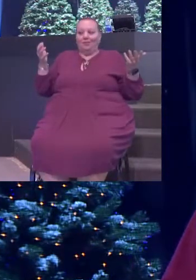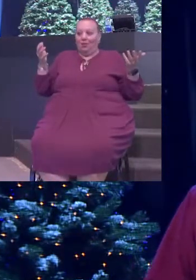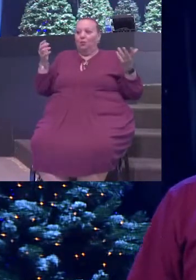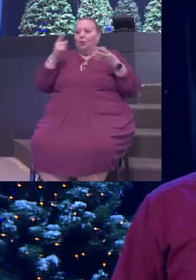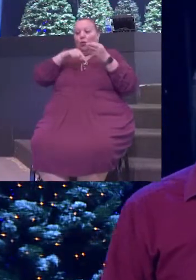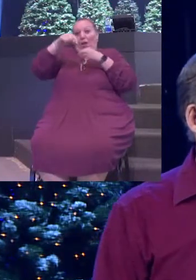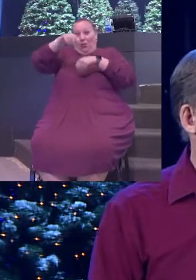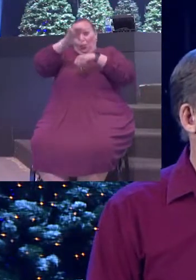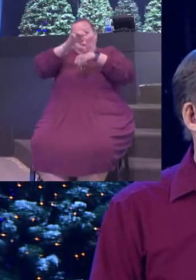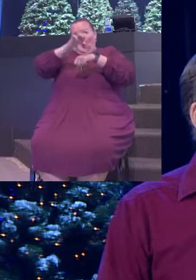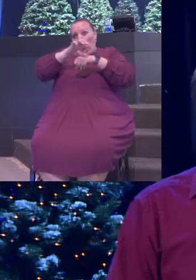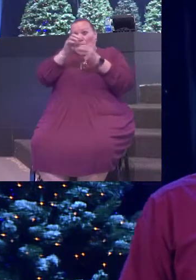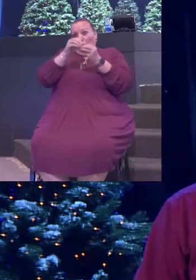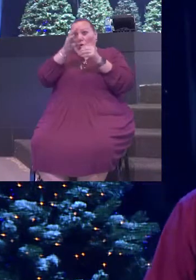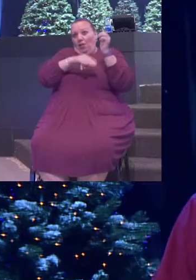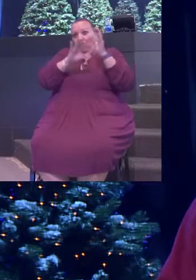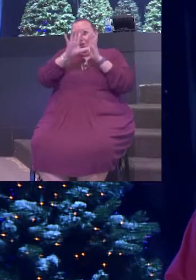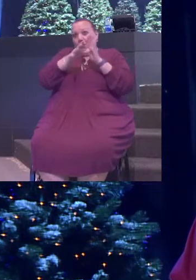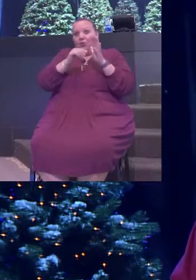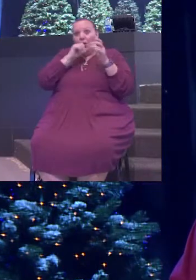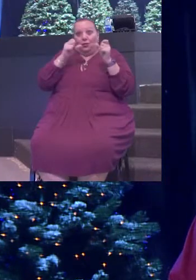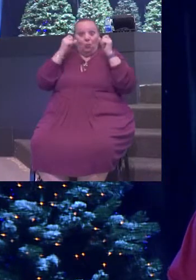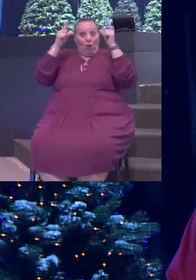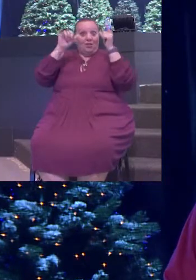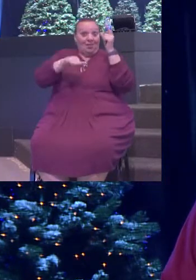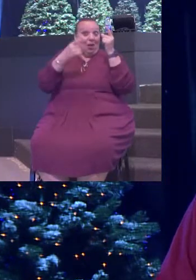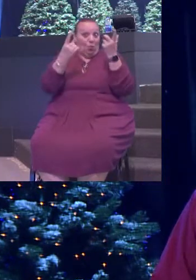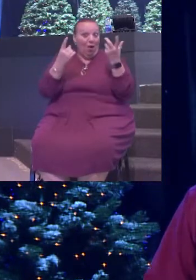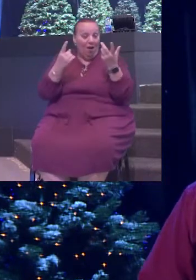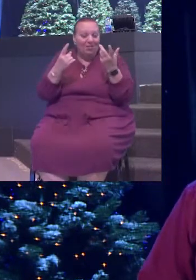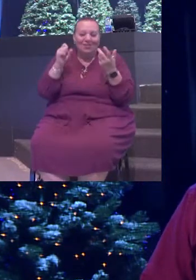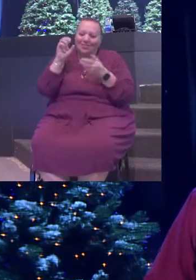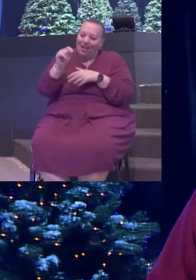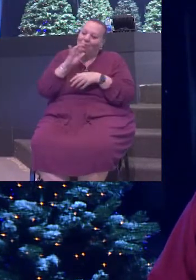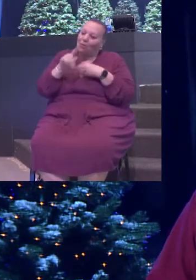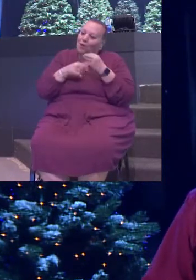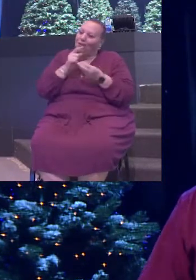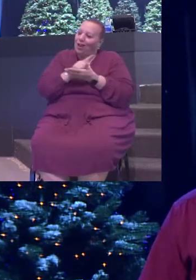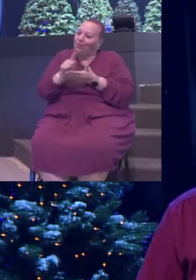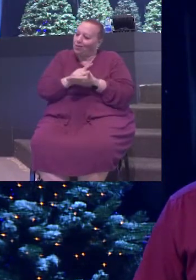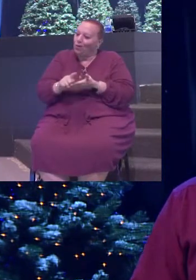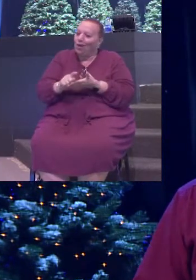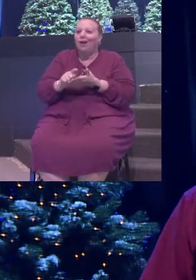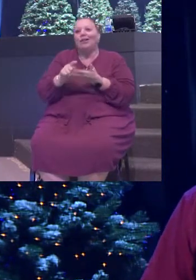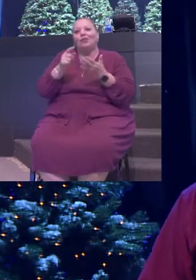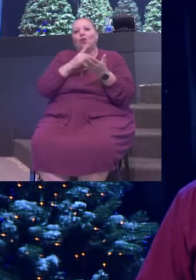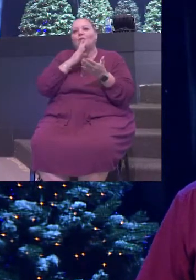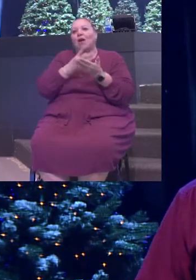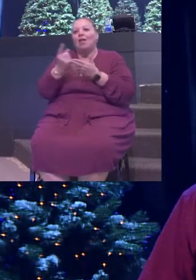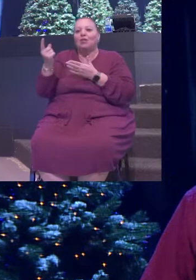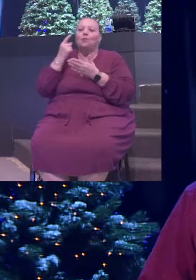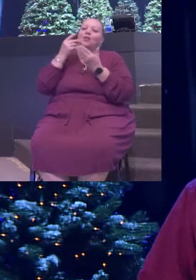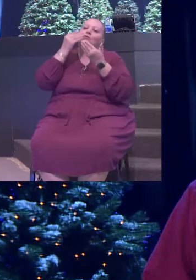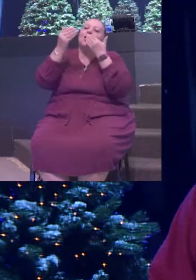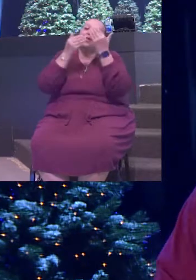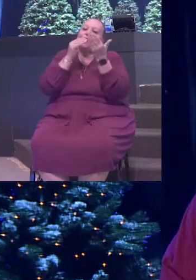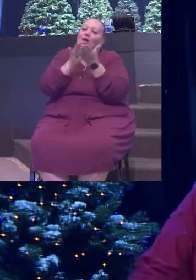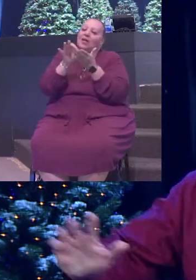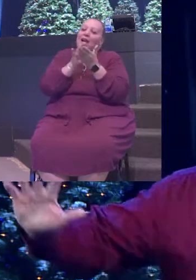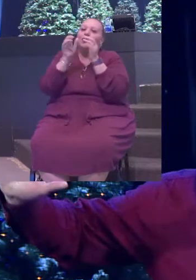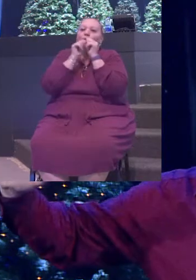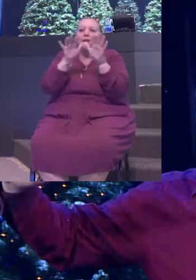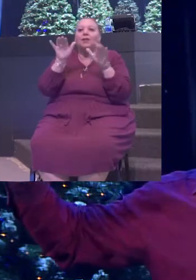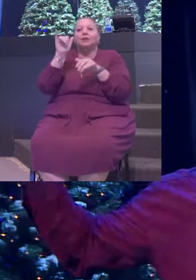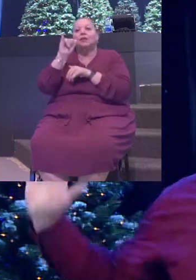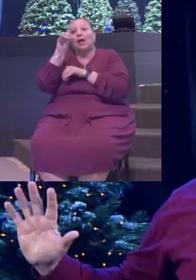around community for longer than 5 minutes, you're probably not surprised at that. It's like, Scott, you talk about that every single week. You talked about it last week about being grateful and counting your blessings. I